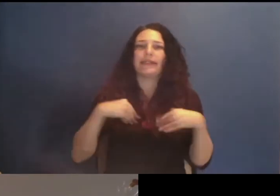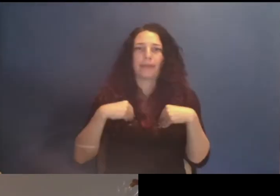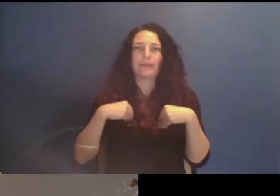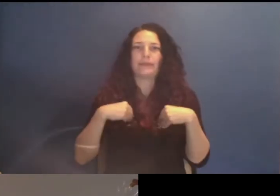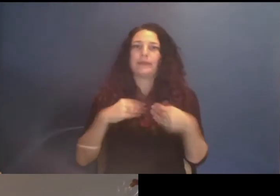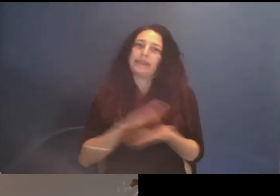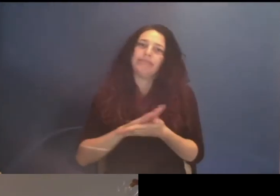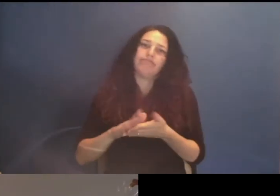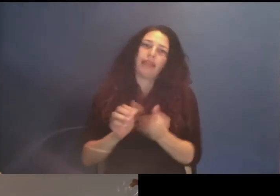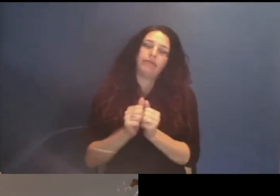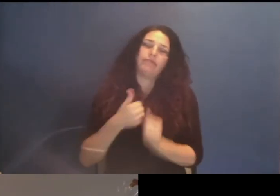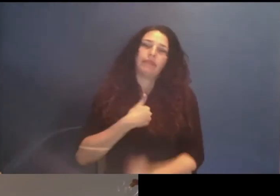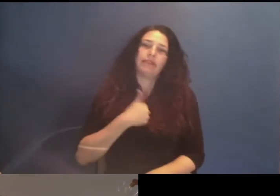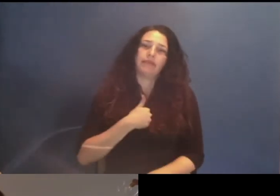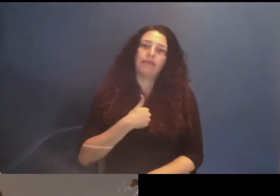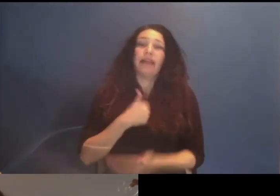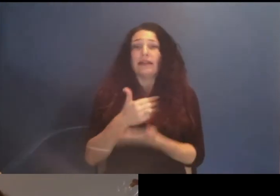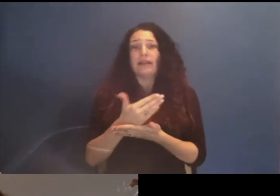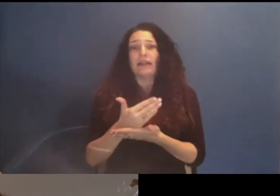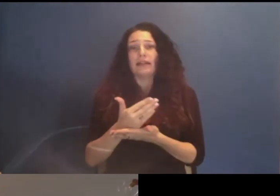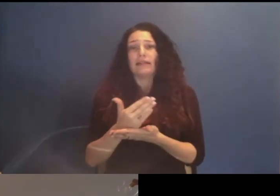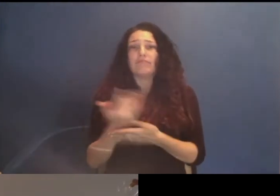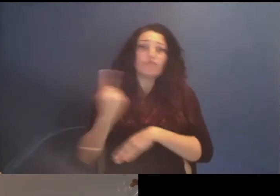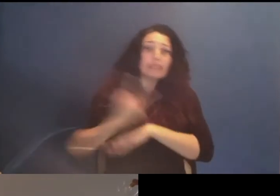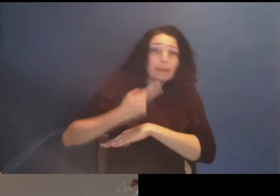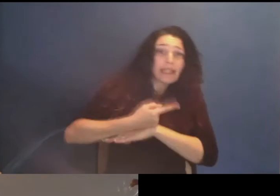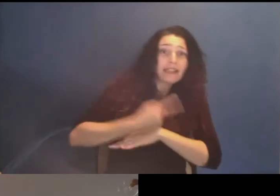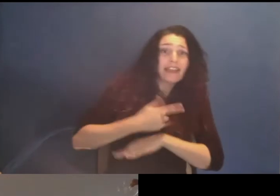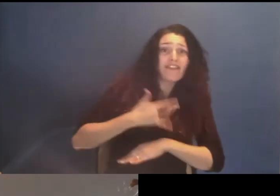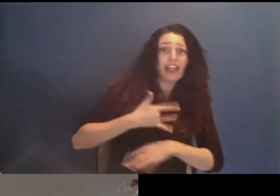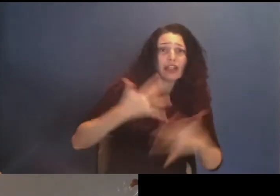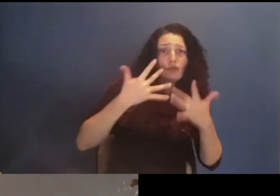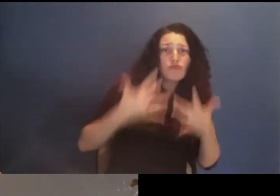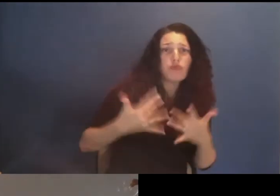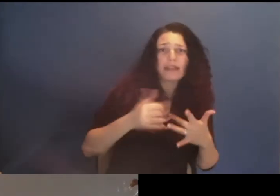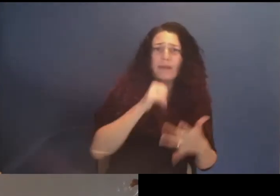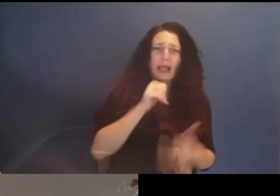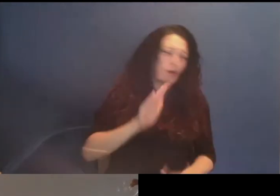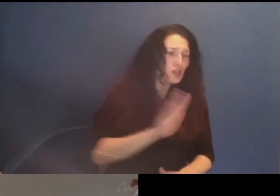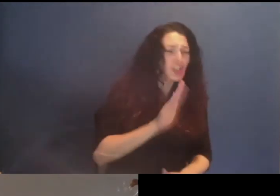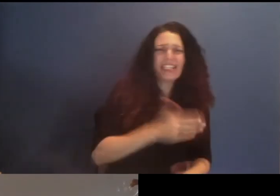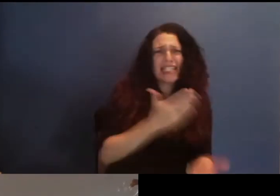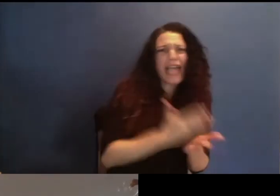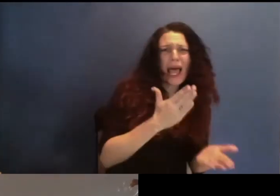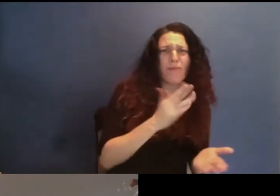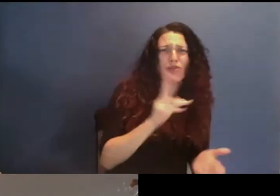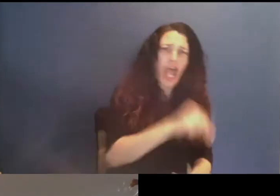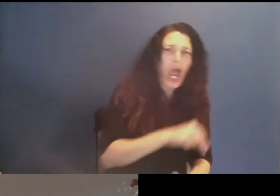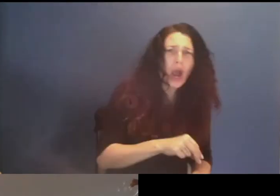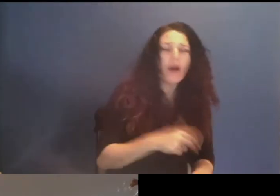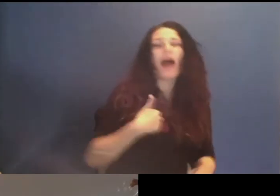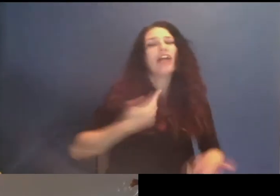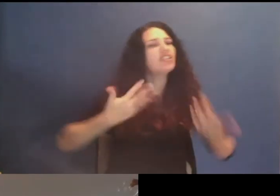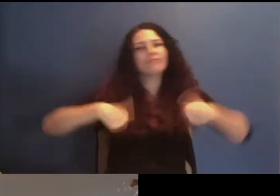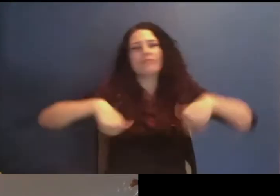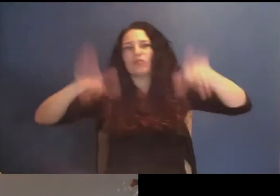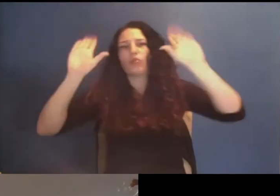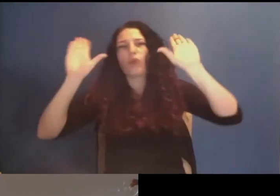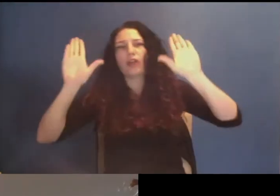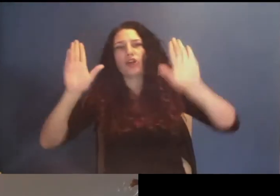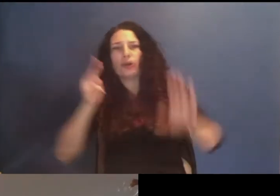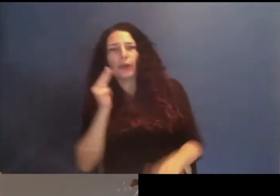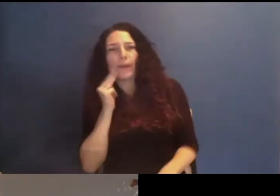like I don't always have to like push myself out of it and like come on, like I just have to kind of surrender to the moods and know that it will lift, because it